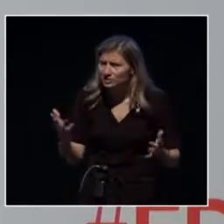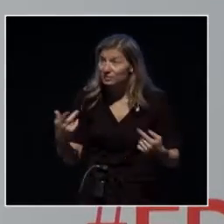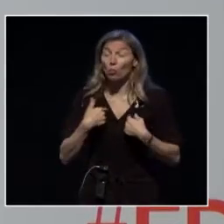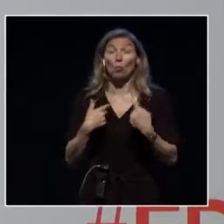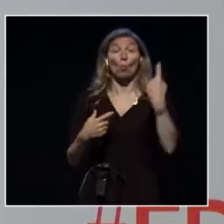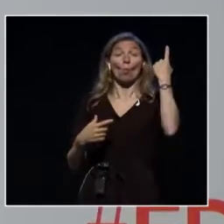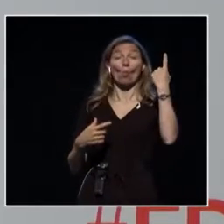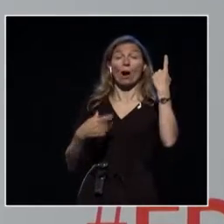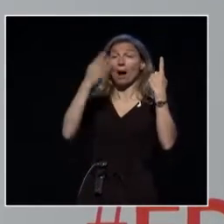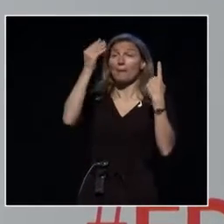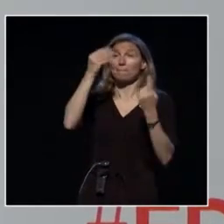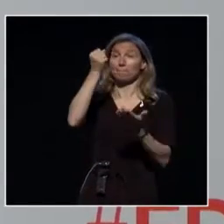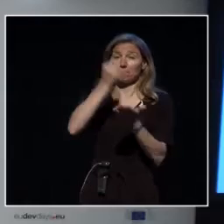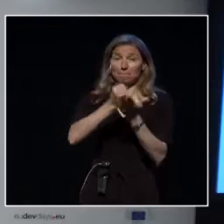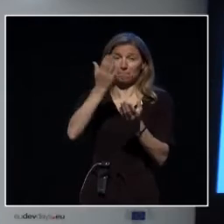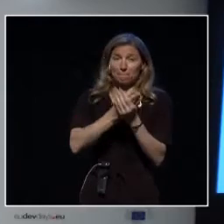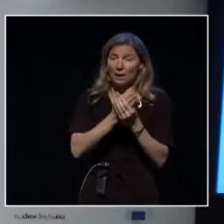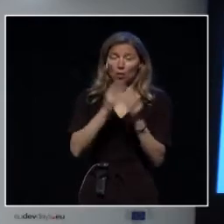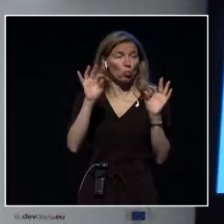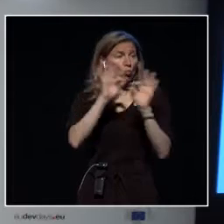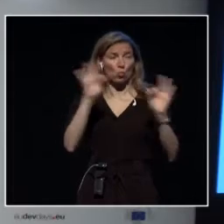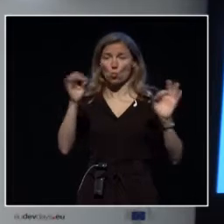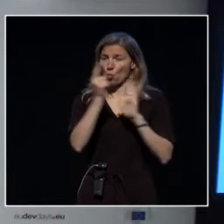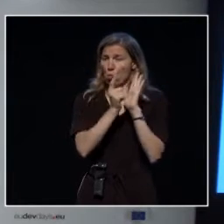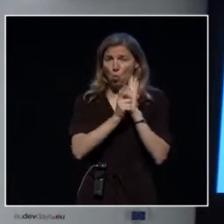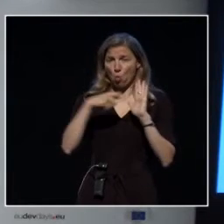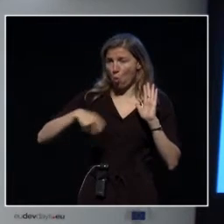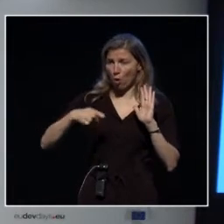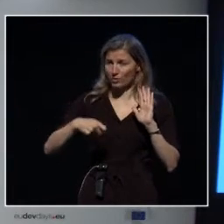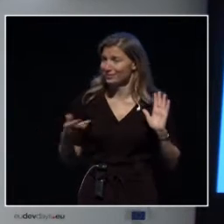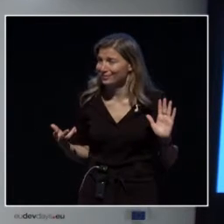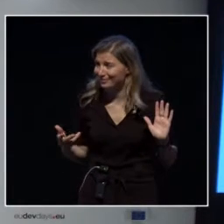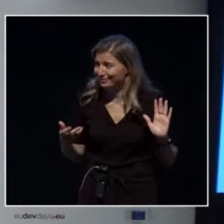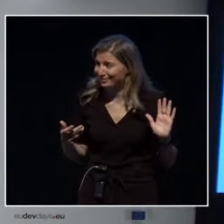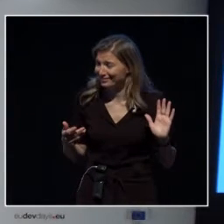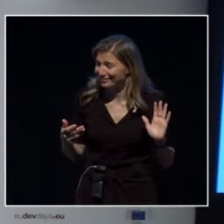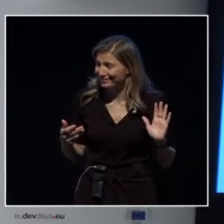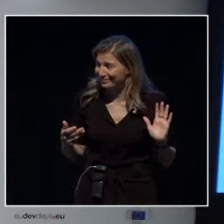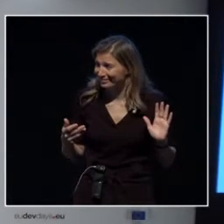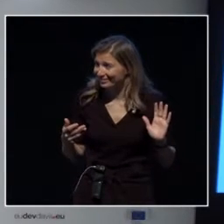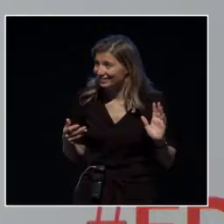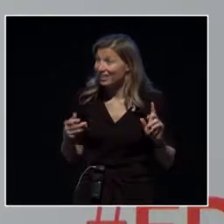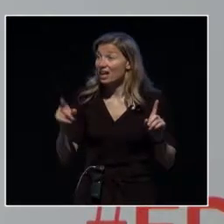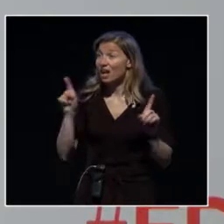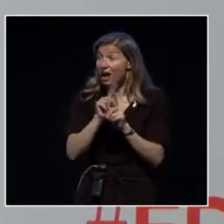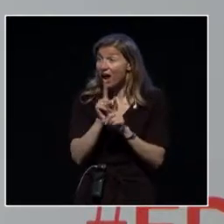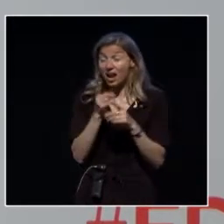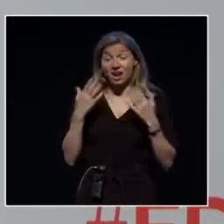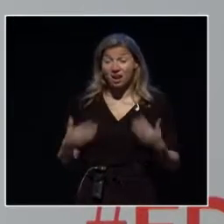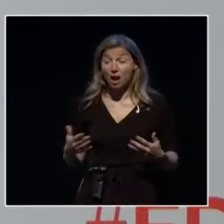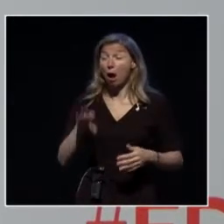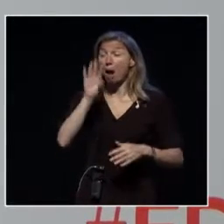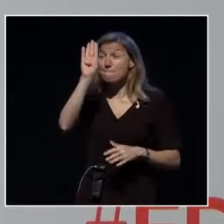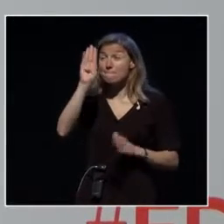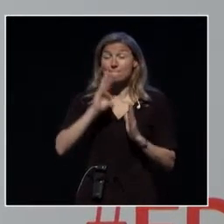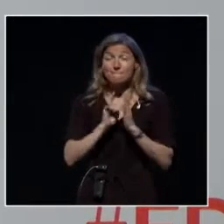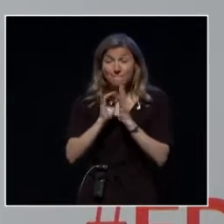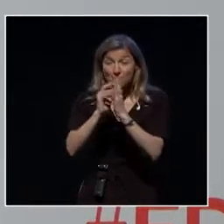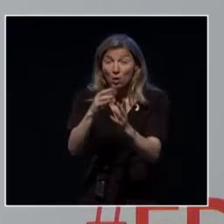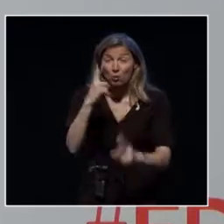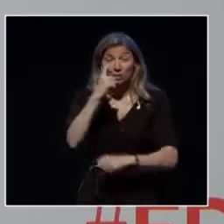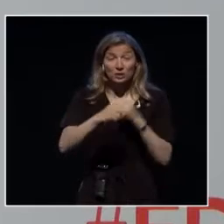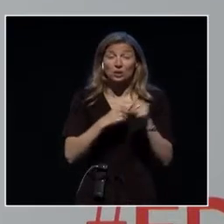lawyer-free. We don't need any piece of legal paper. And we give out billions of dollars. Annually, we give